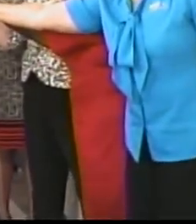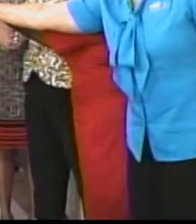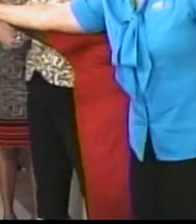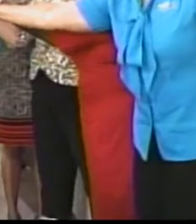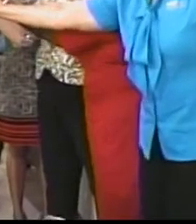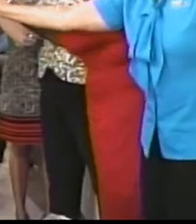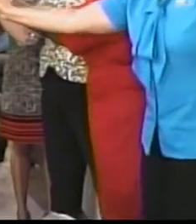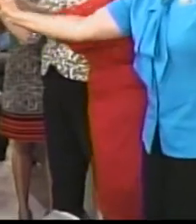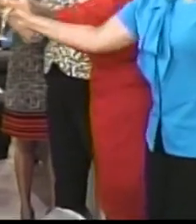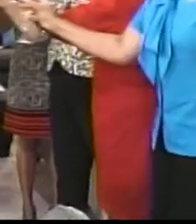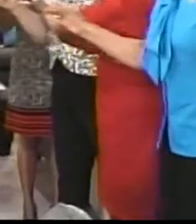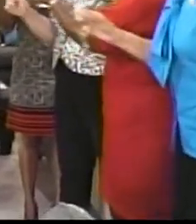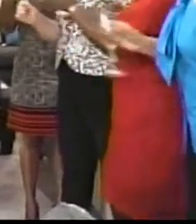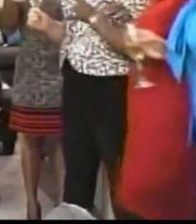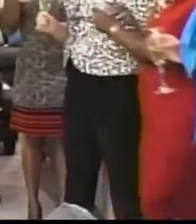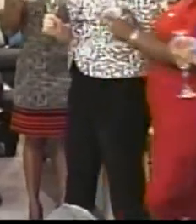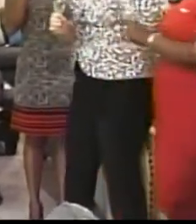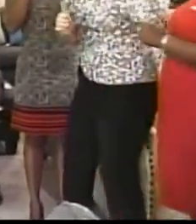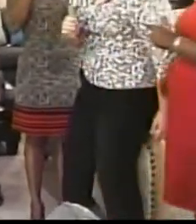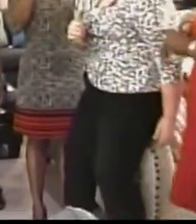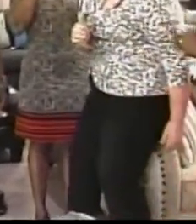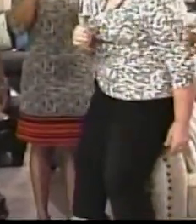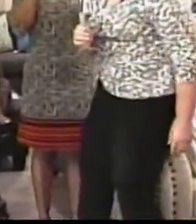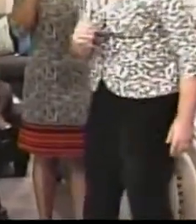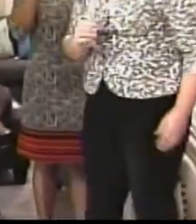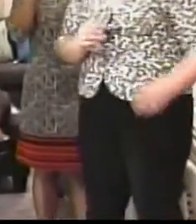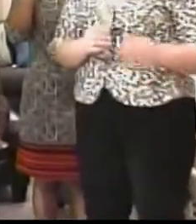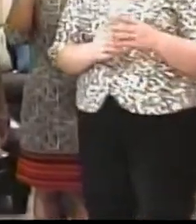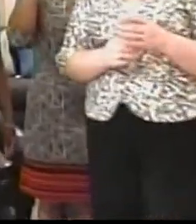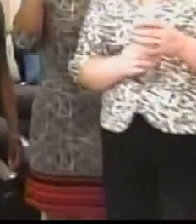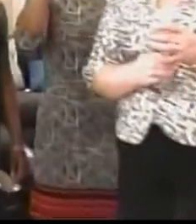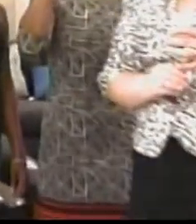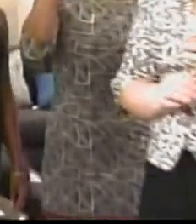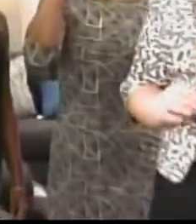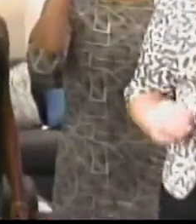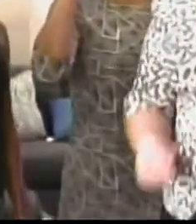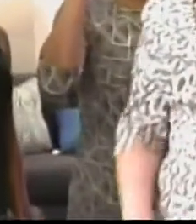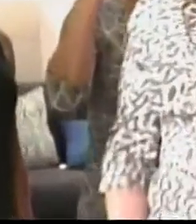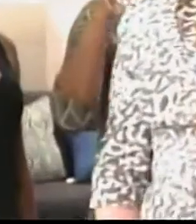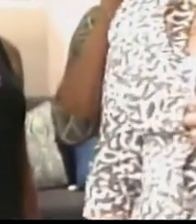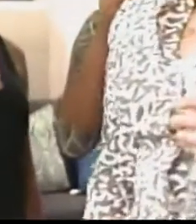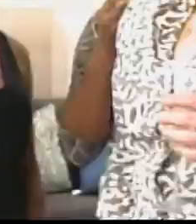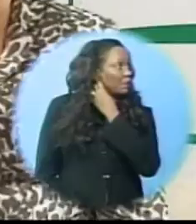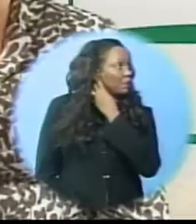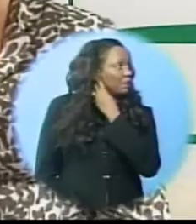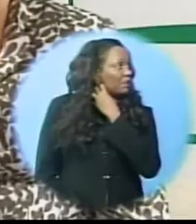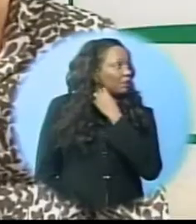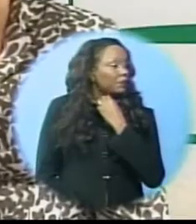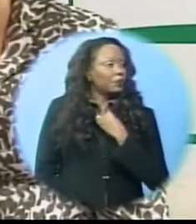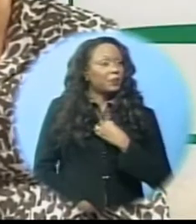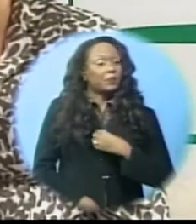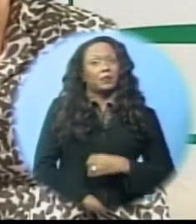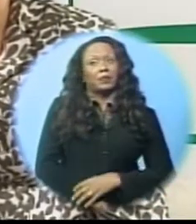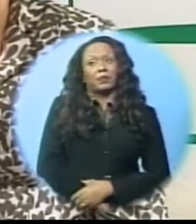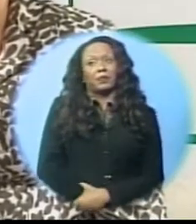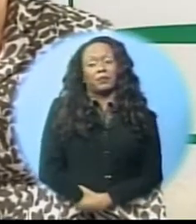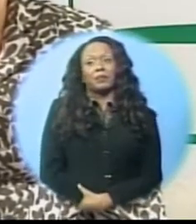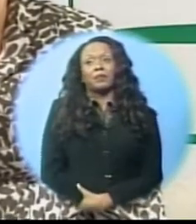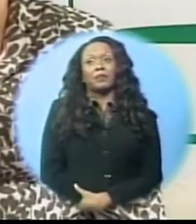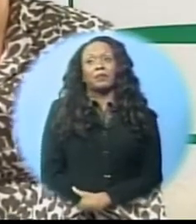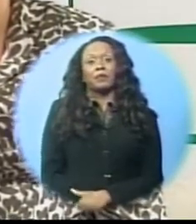won. The prize entails a $10,000 shopping spree at Standard. Standard will also give